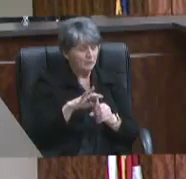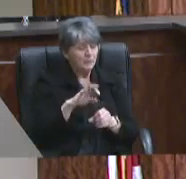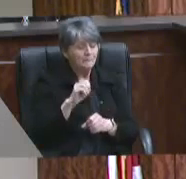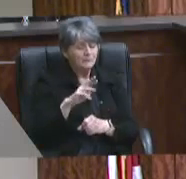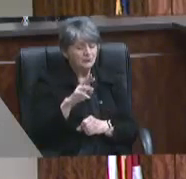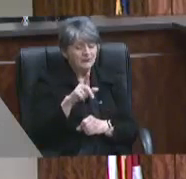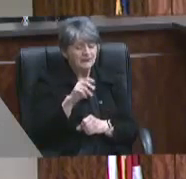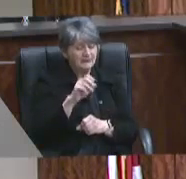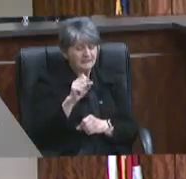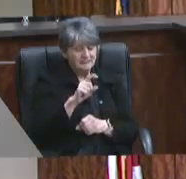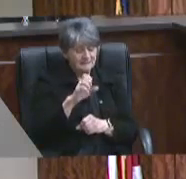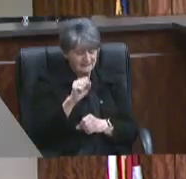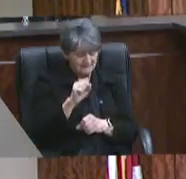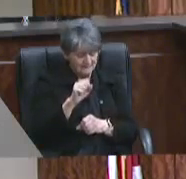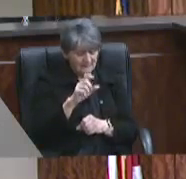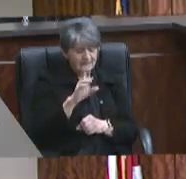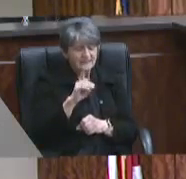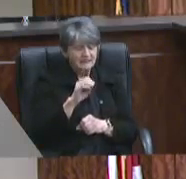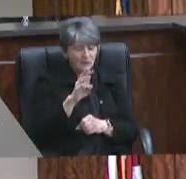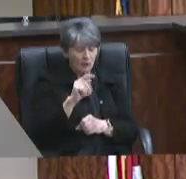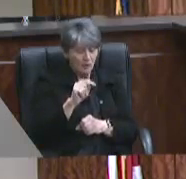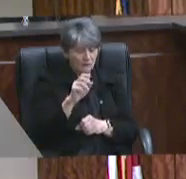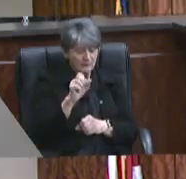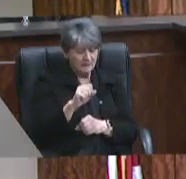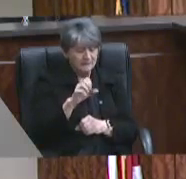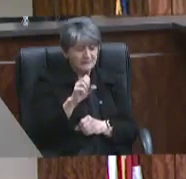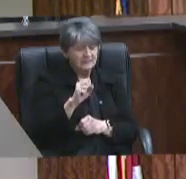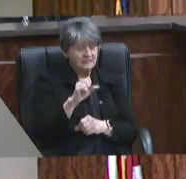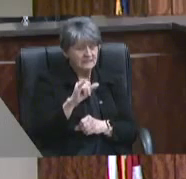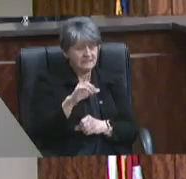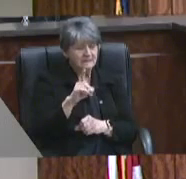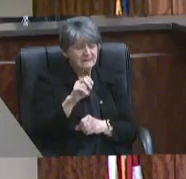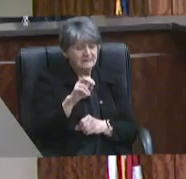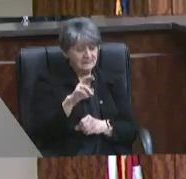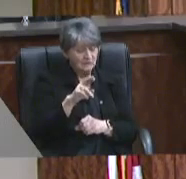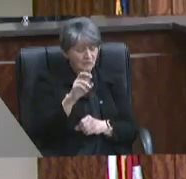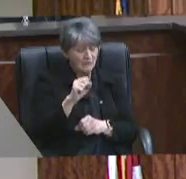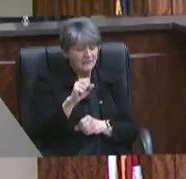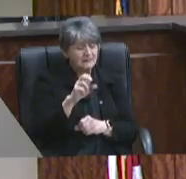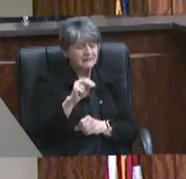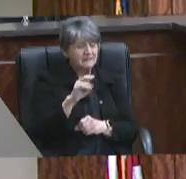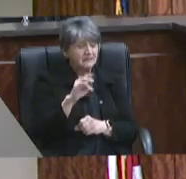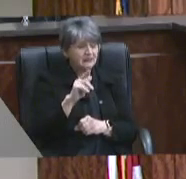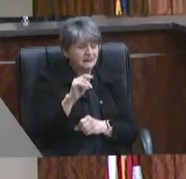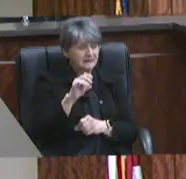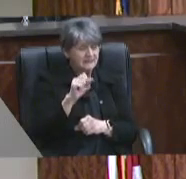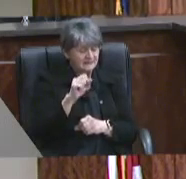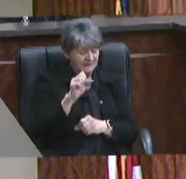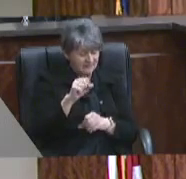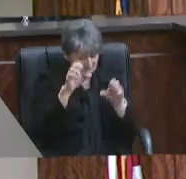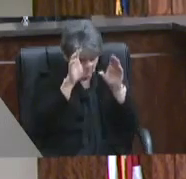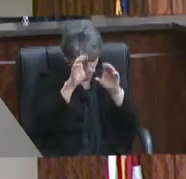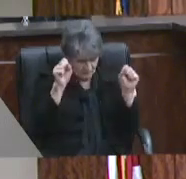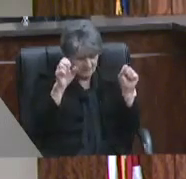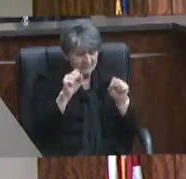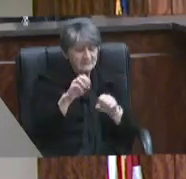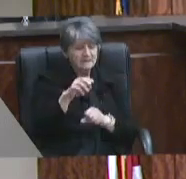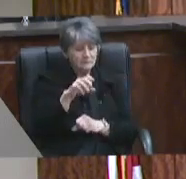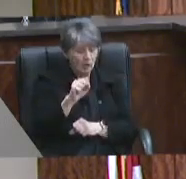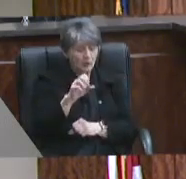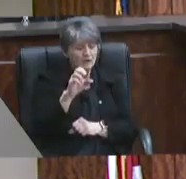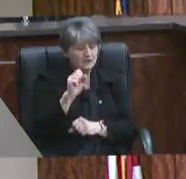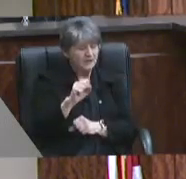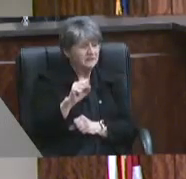Yes. Mr. DeWalt? Yes. Mr. Sidnor? Yes. Ms. Nicholas? Yes. President Smalls? I vote yes.